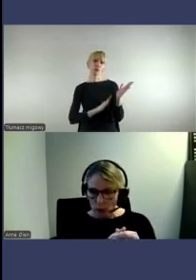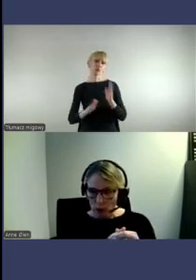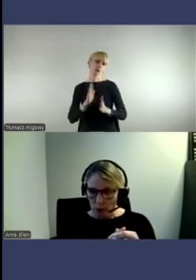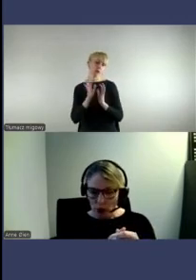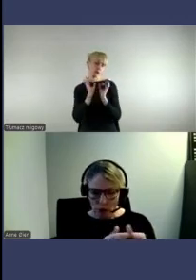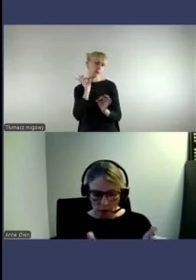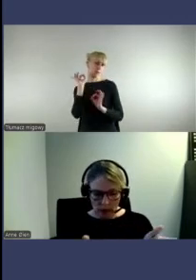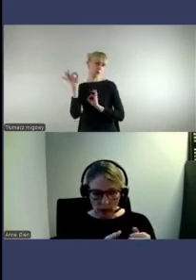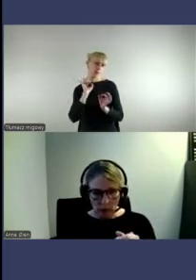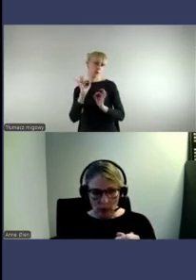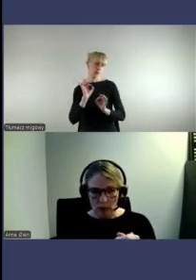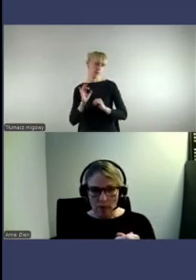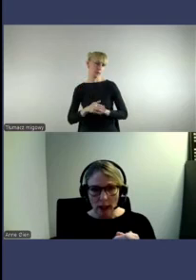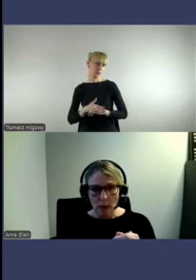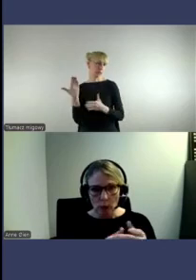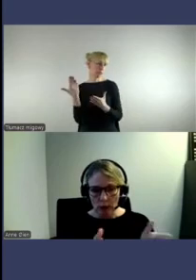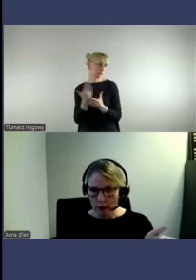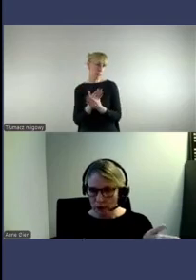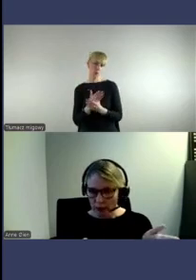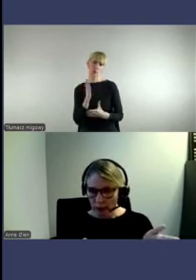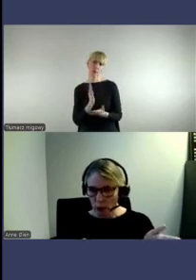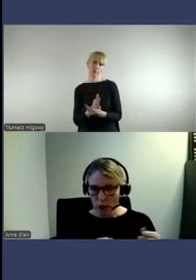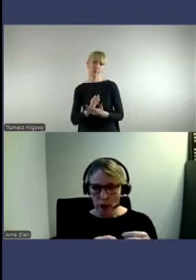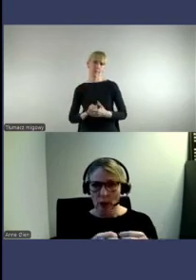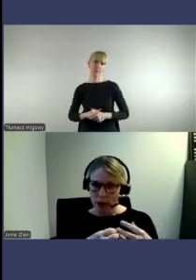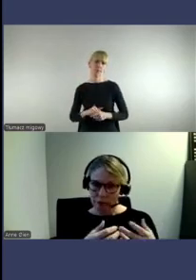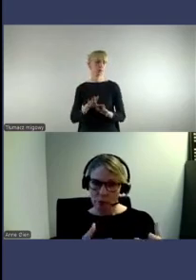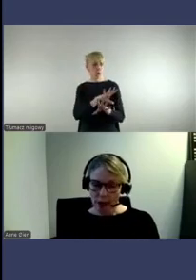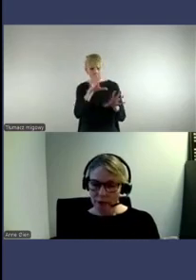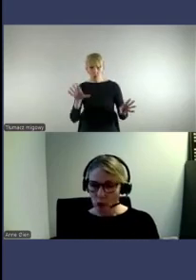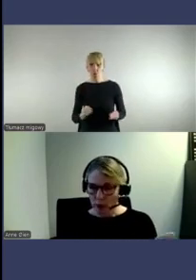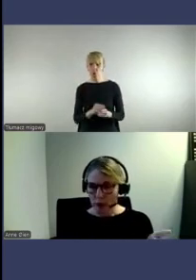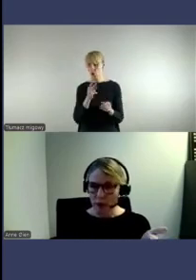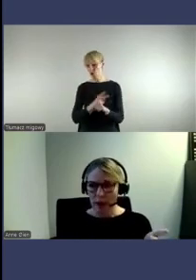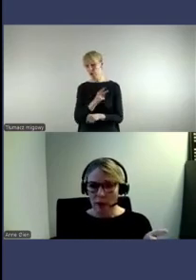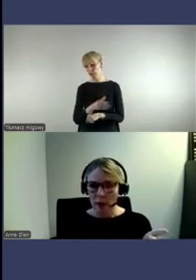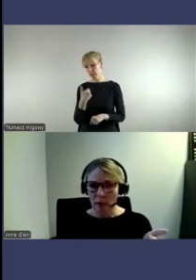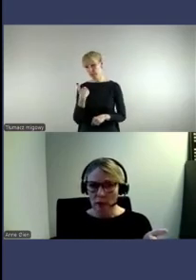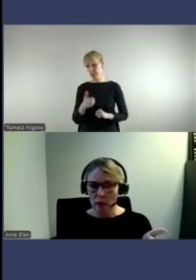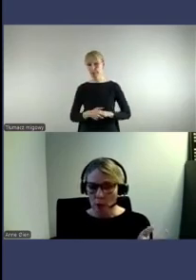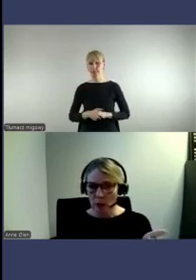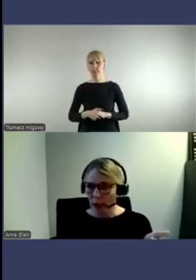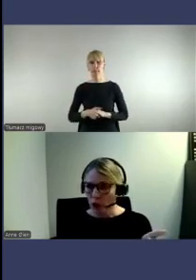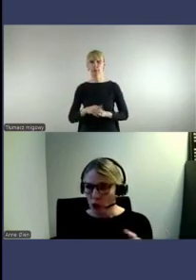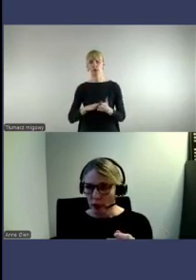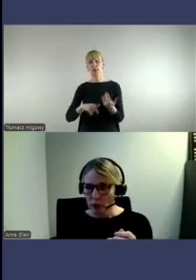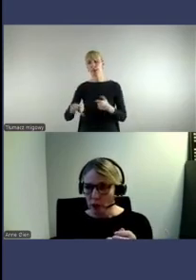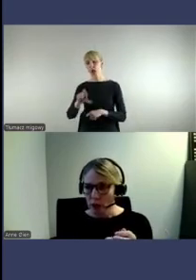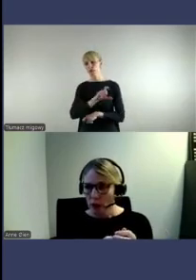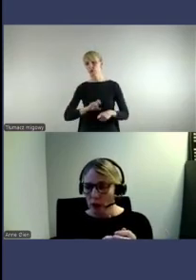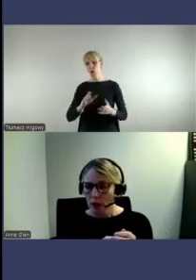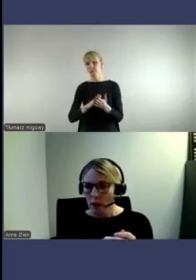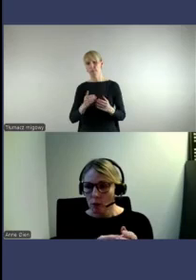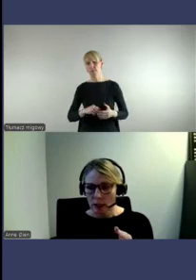as was also mentioned, making things available in different languages and on different platforms, understanding the communication